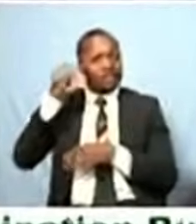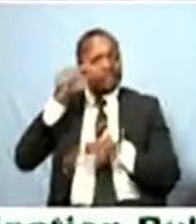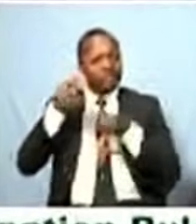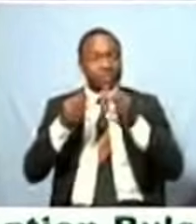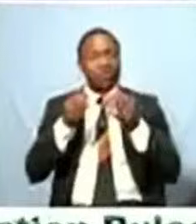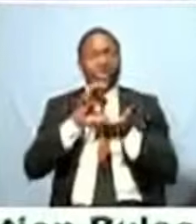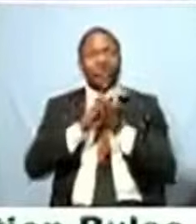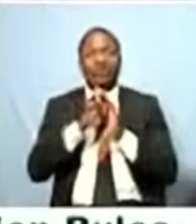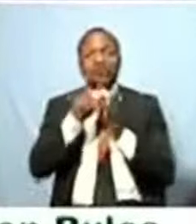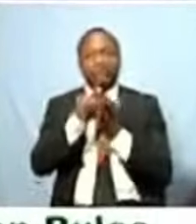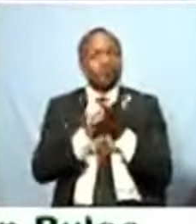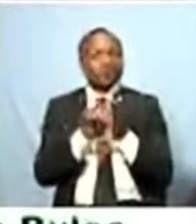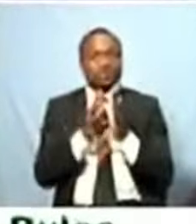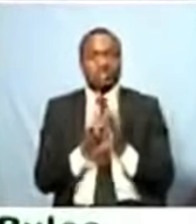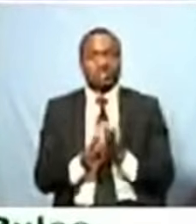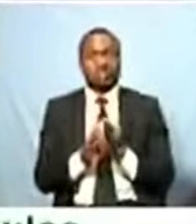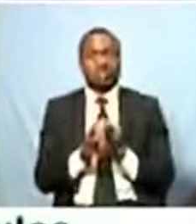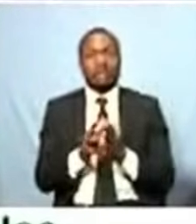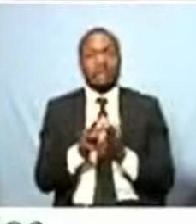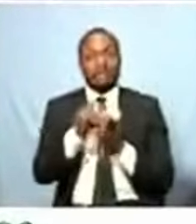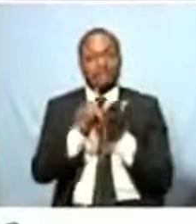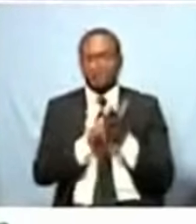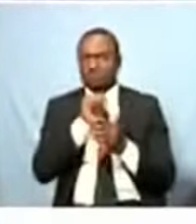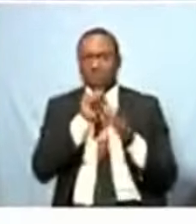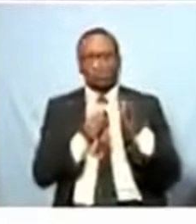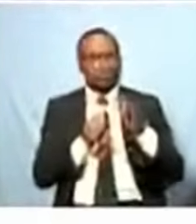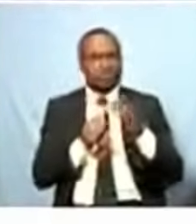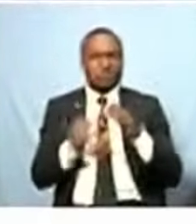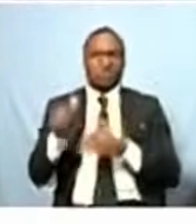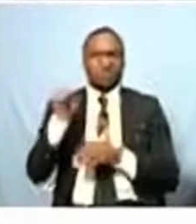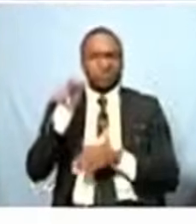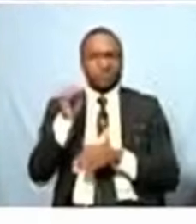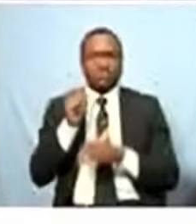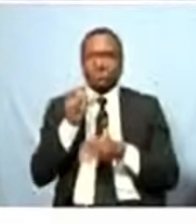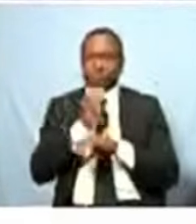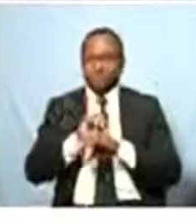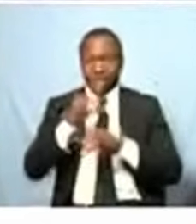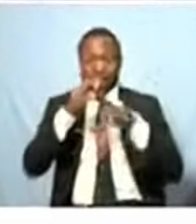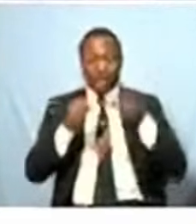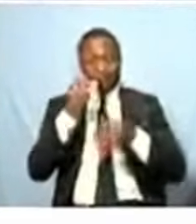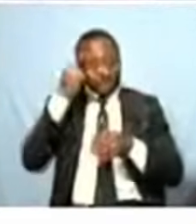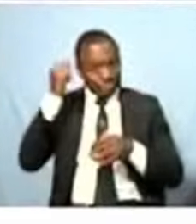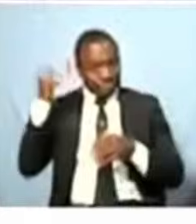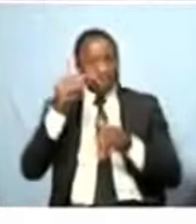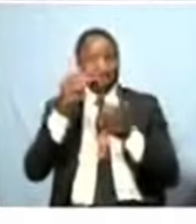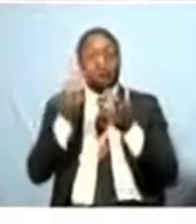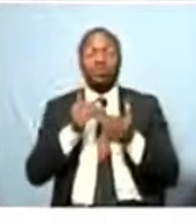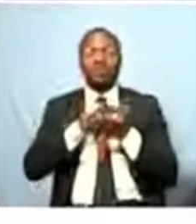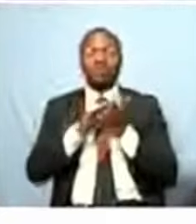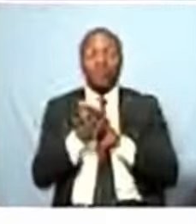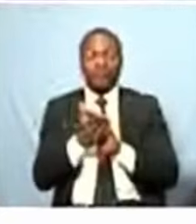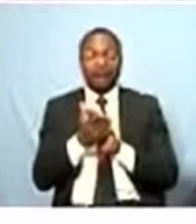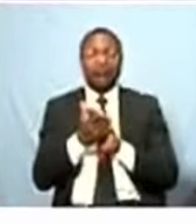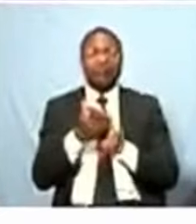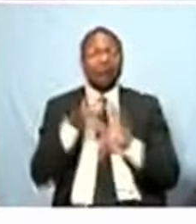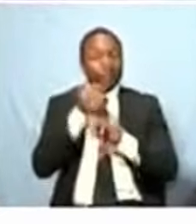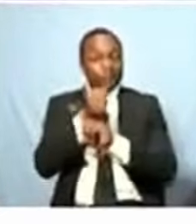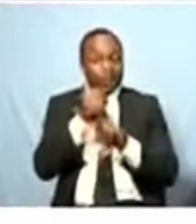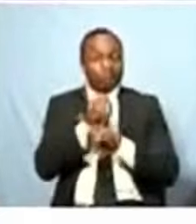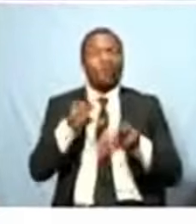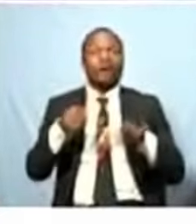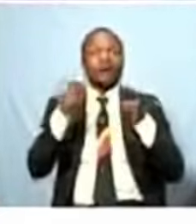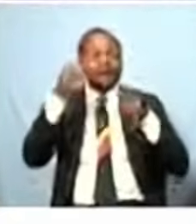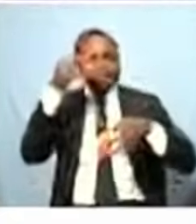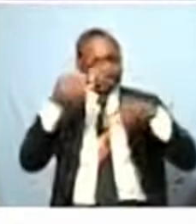lawyer, Madam Speaker, let the law not deny them that opportunity. If their dream was to one day be an advocate of the High Court,